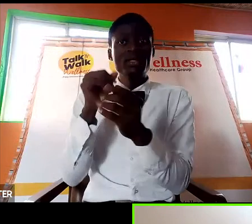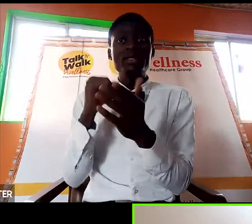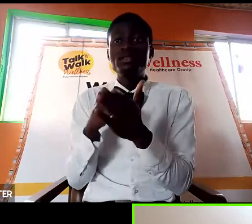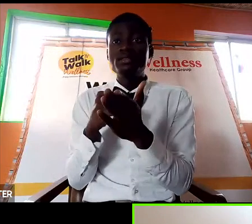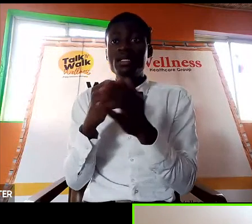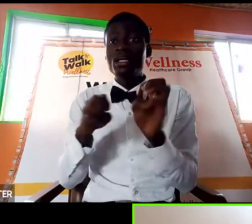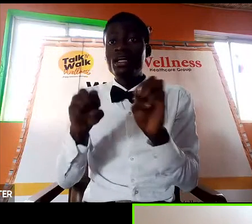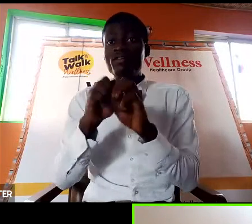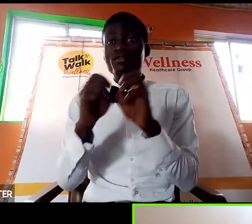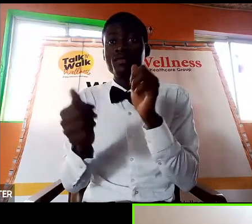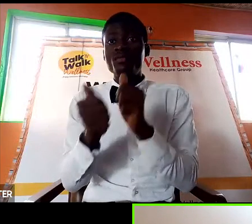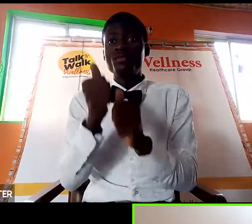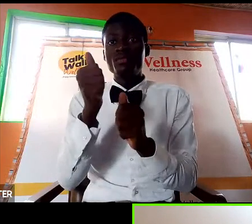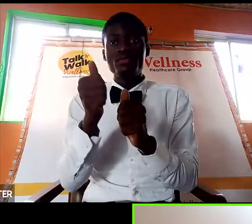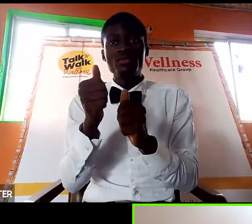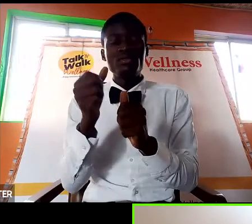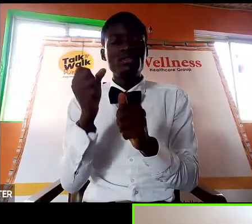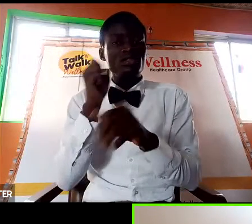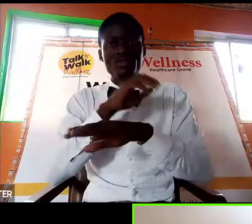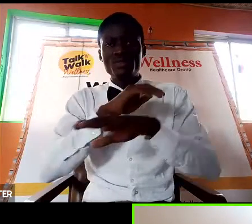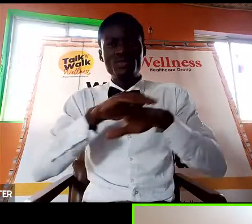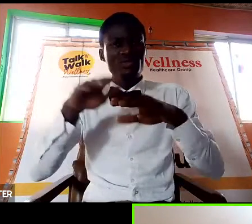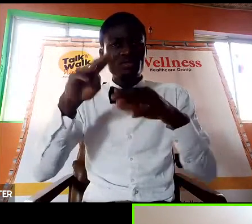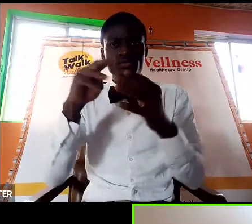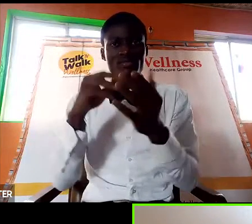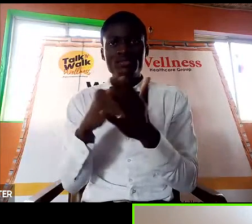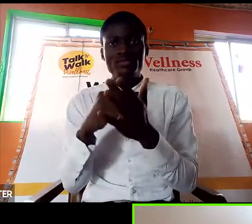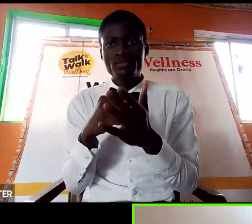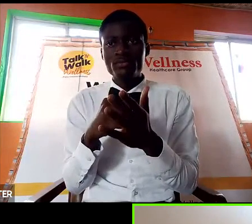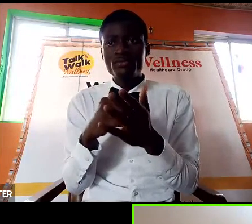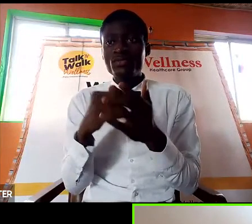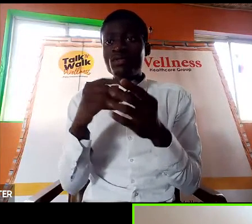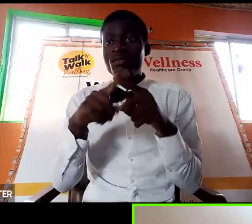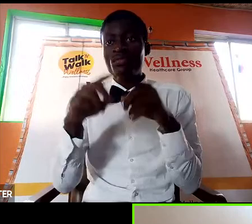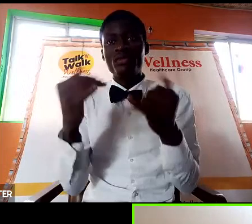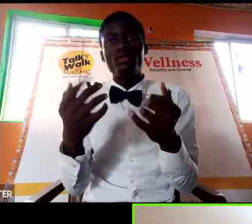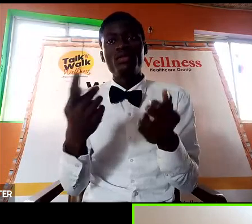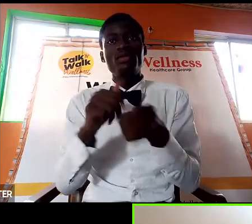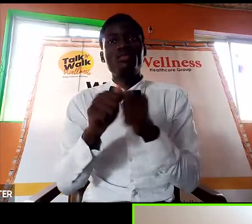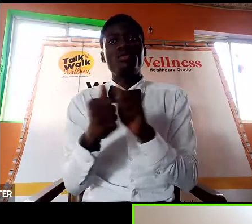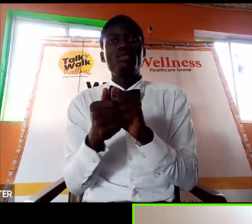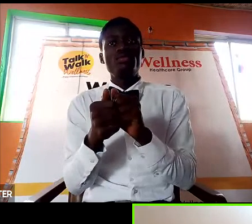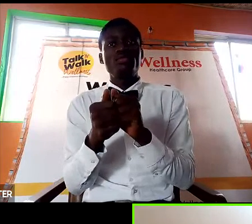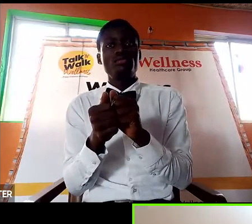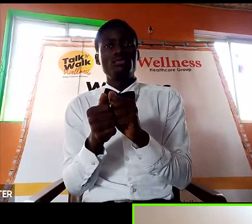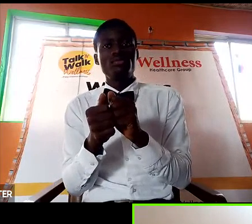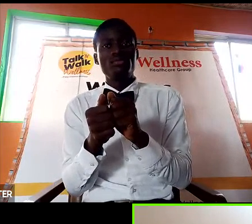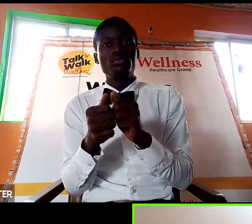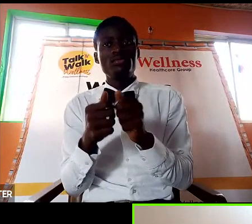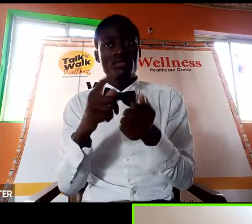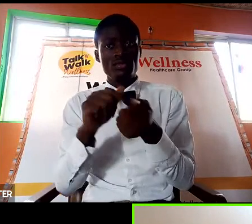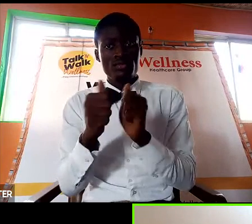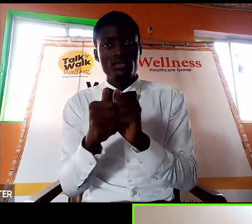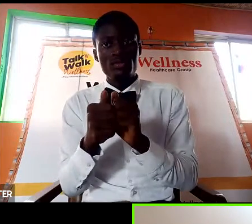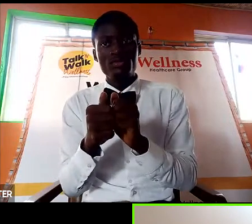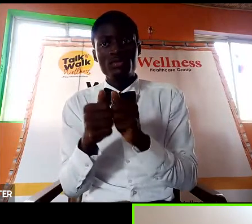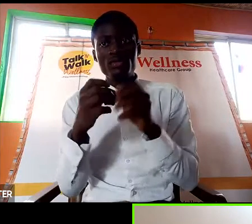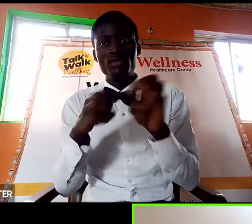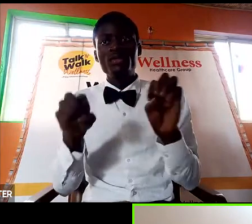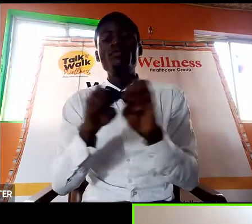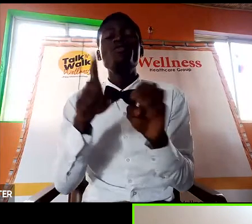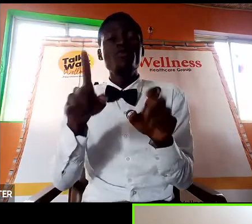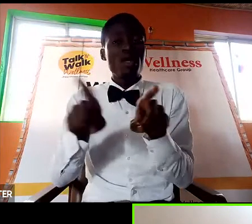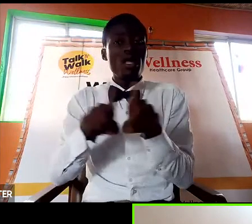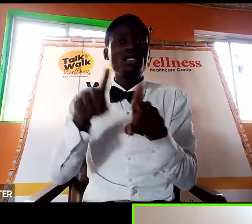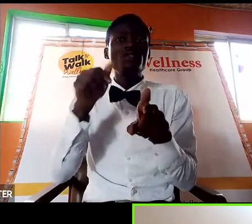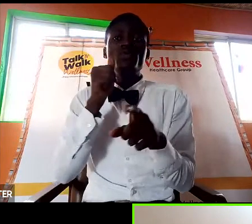need to ask for it. But now the problem with us here is, number one, do you even know what you want? Even you as a woman, you are saying you are not getting